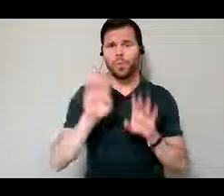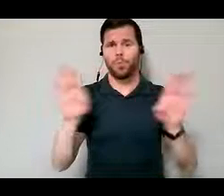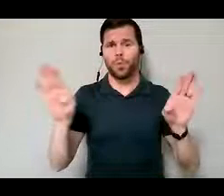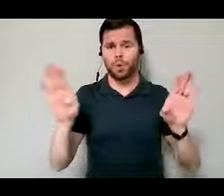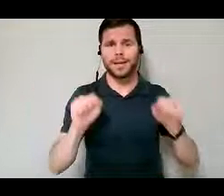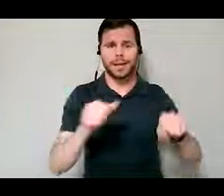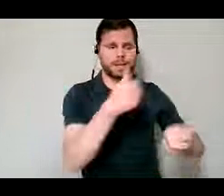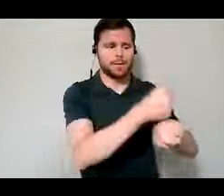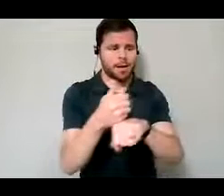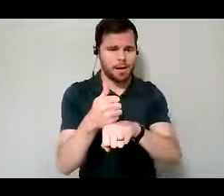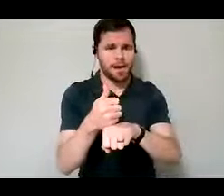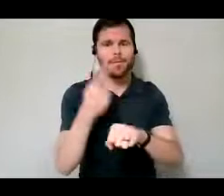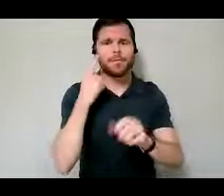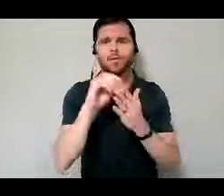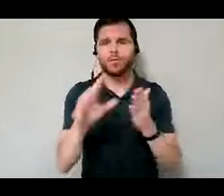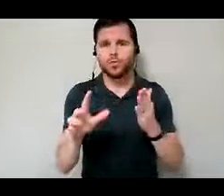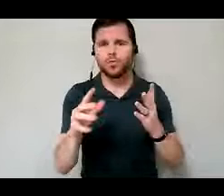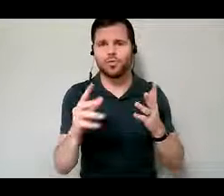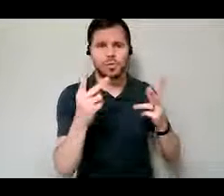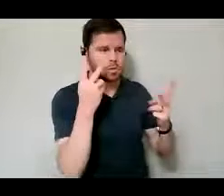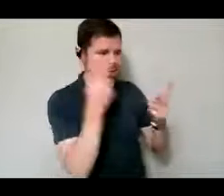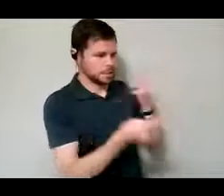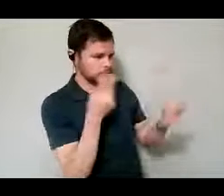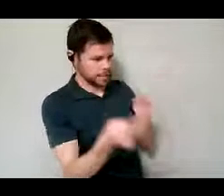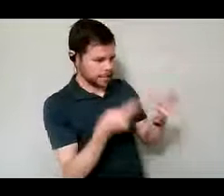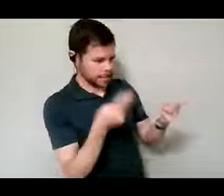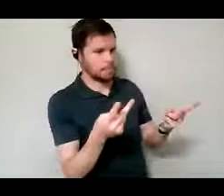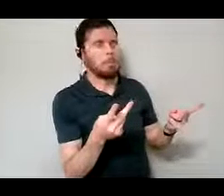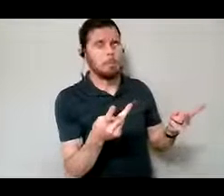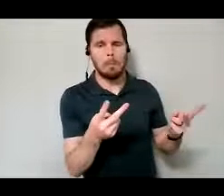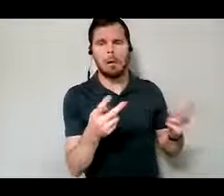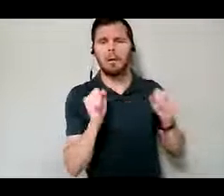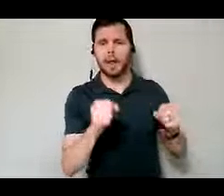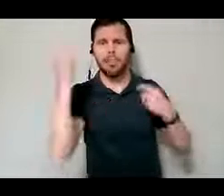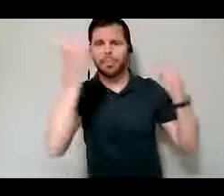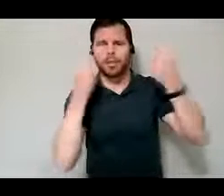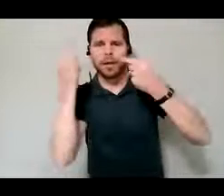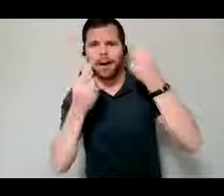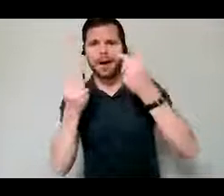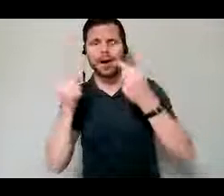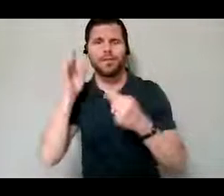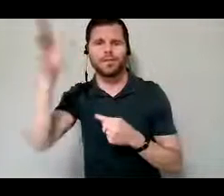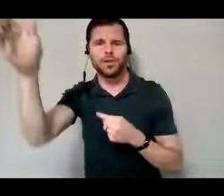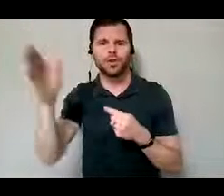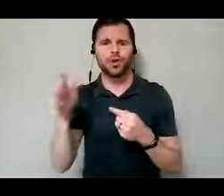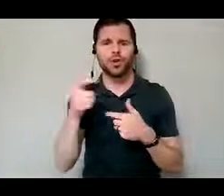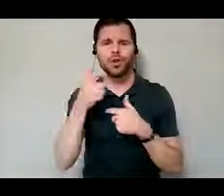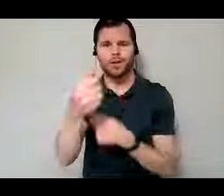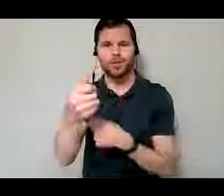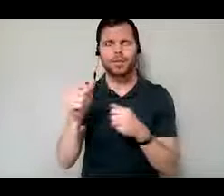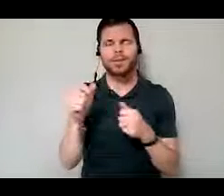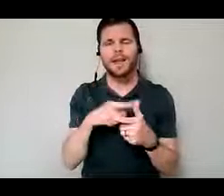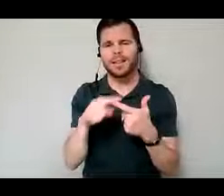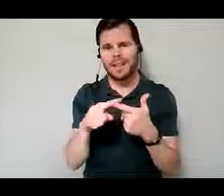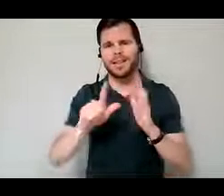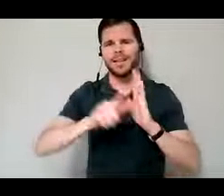area, so that students become familiar with thinking about their interests and career interests. And later they'll see it really map to possible careers that